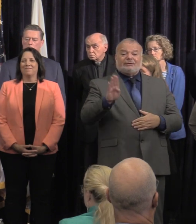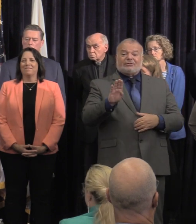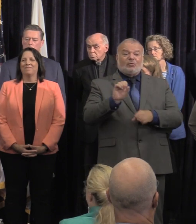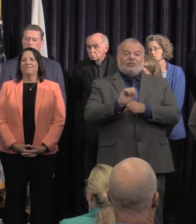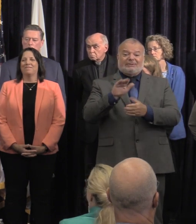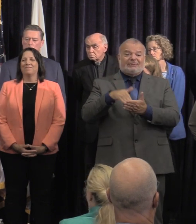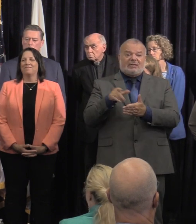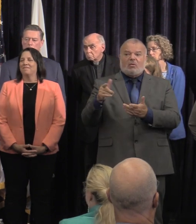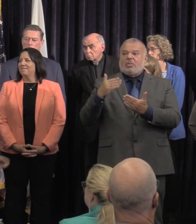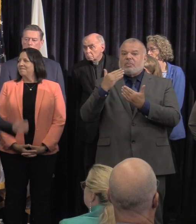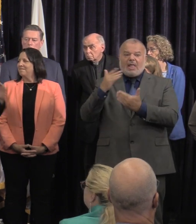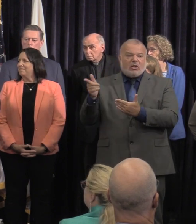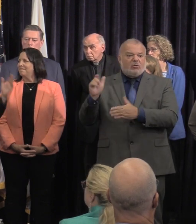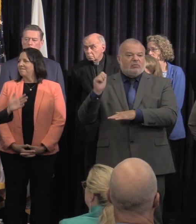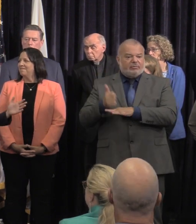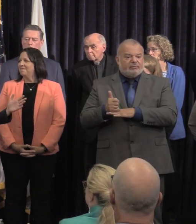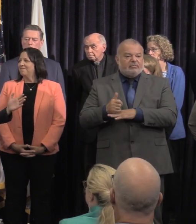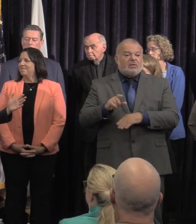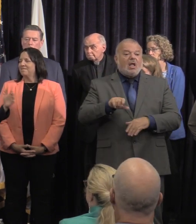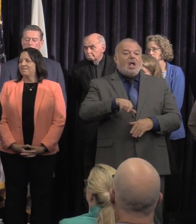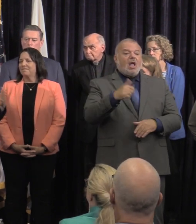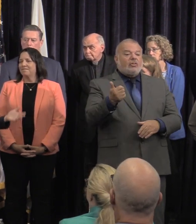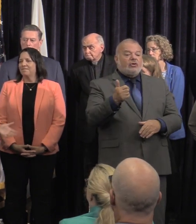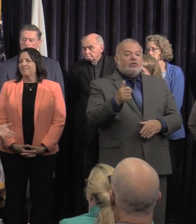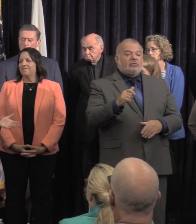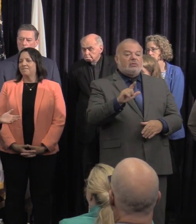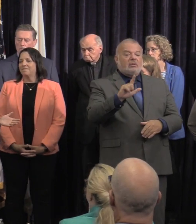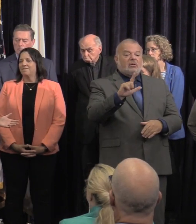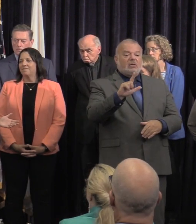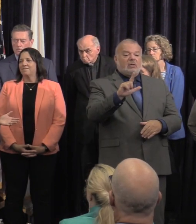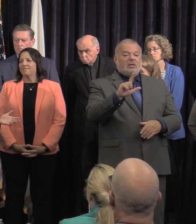La Colaborativa, IFSI, so many others, what you